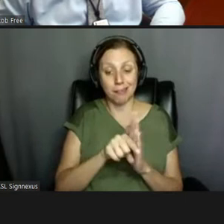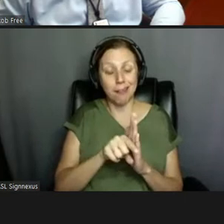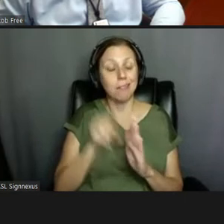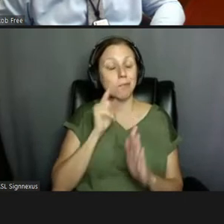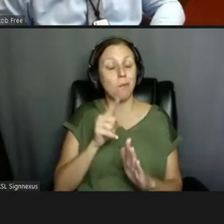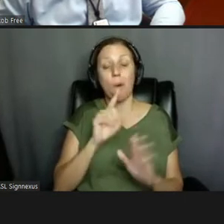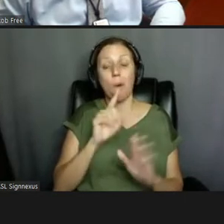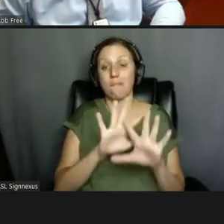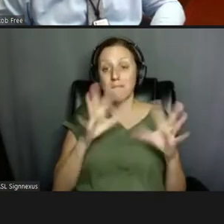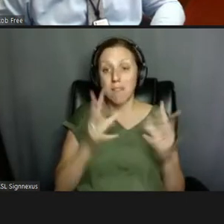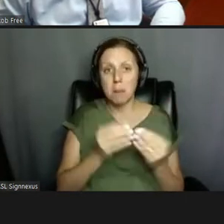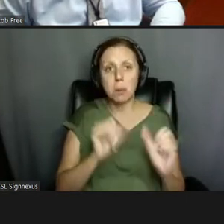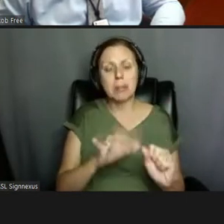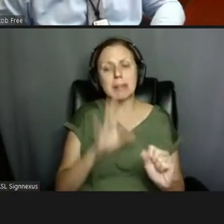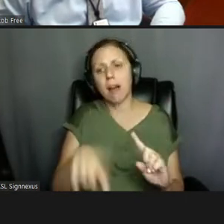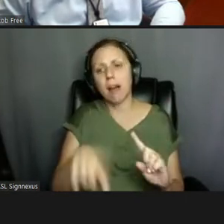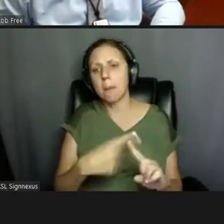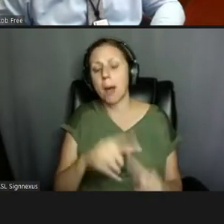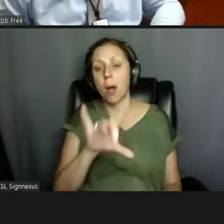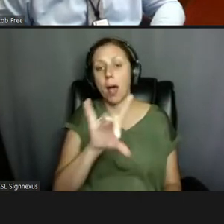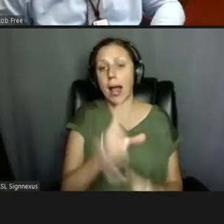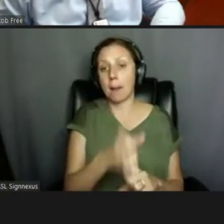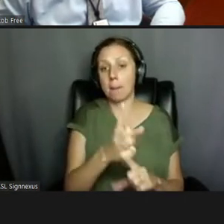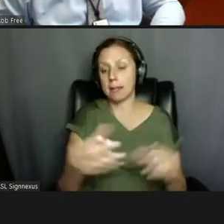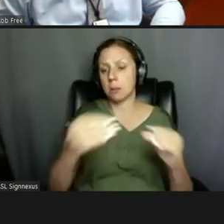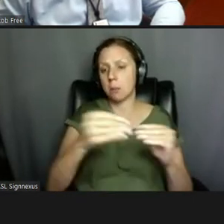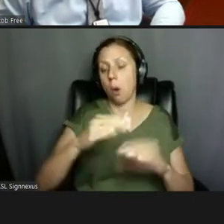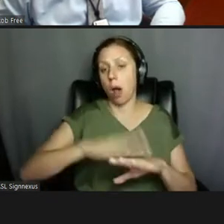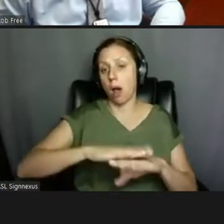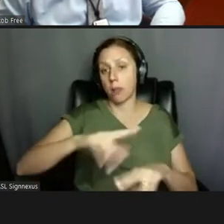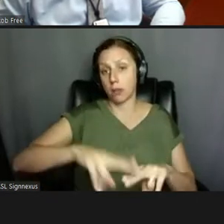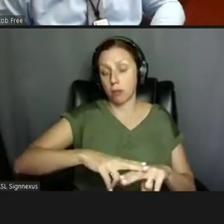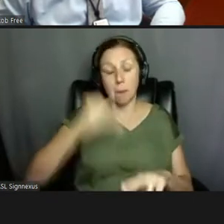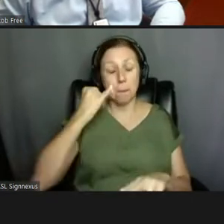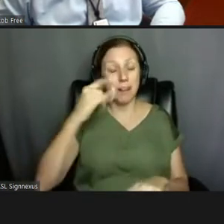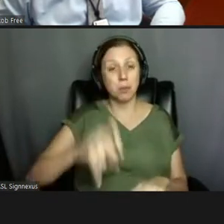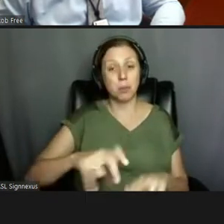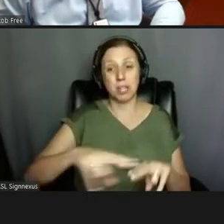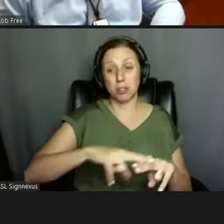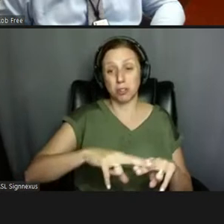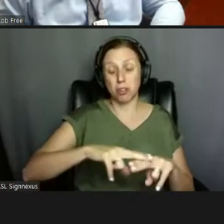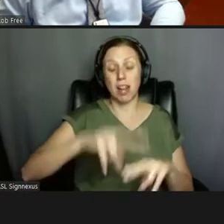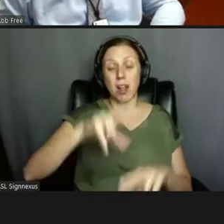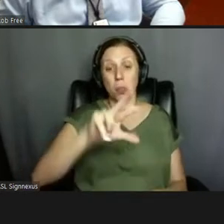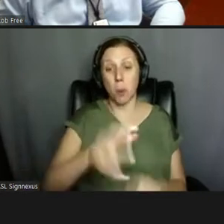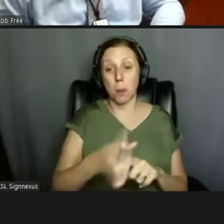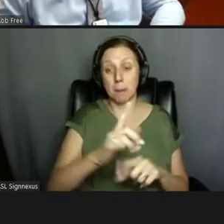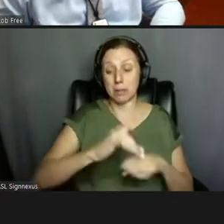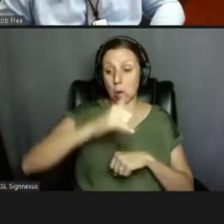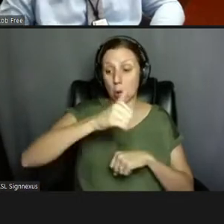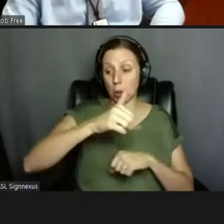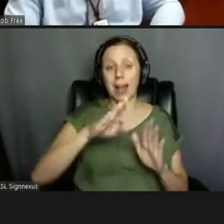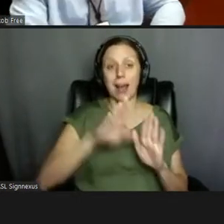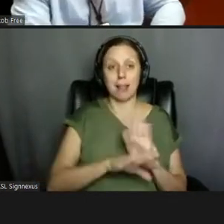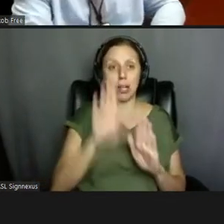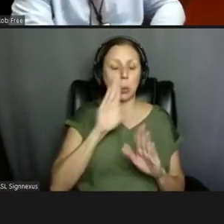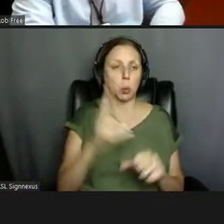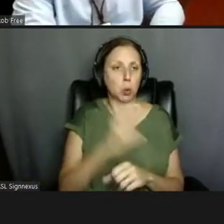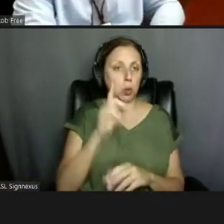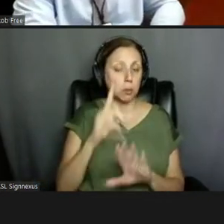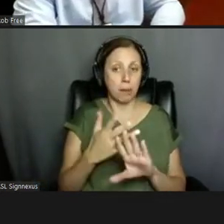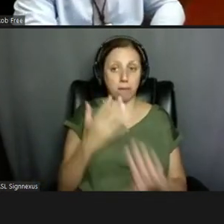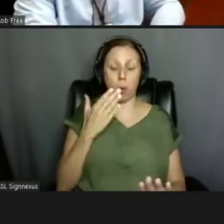talk about eight minutes greater on the train, but if you have to take a train that's a half an hour earlier than you would have taken before, you